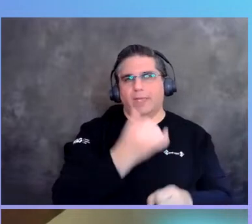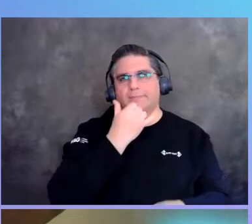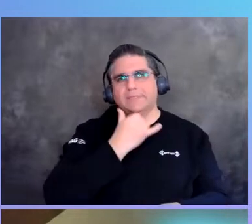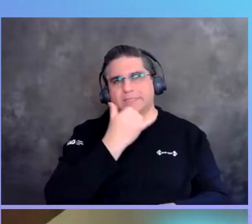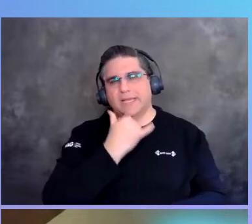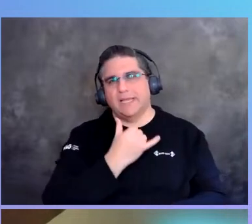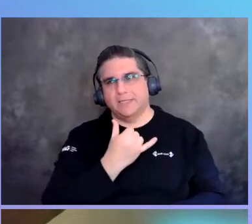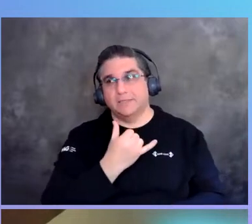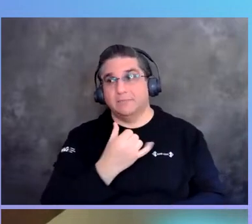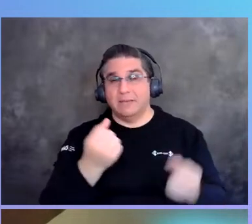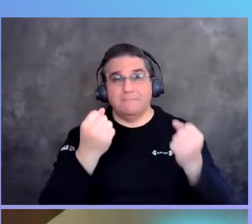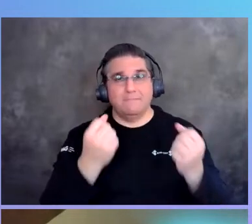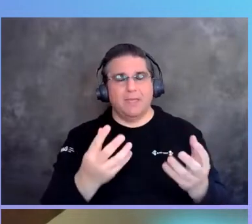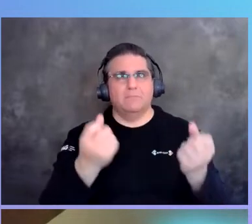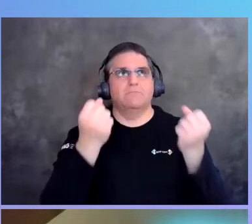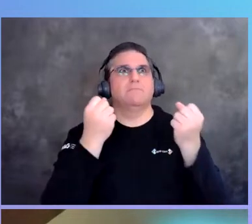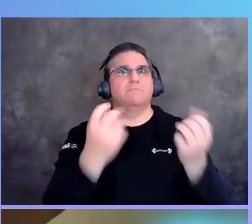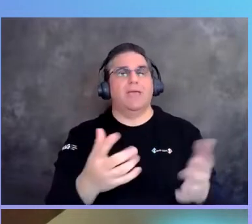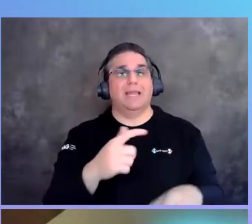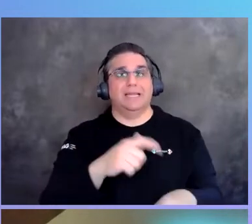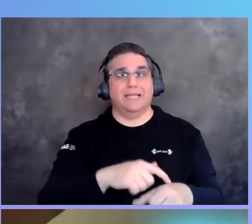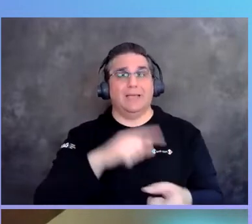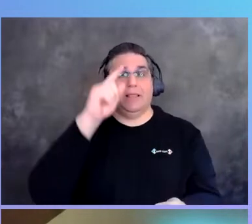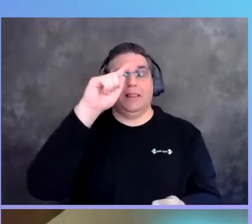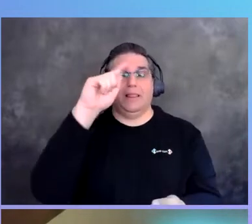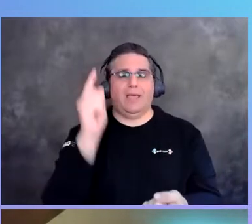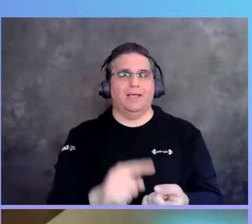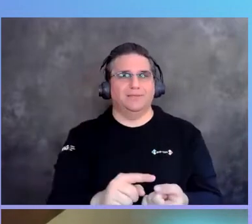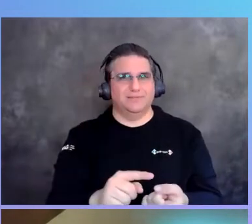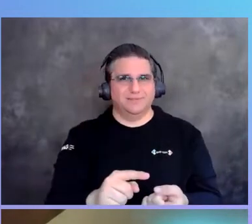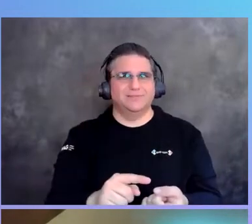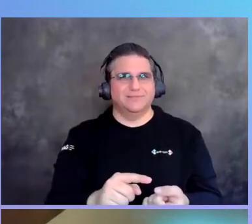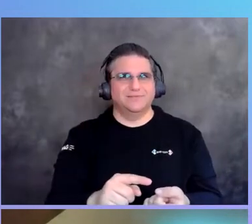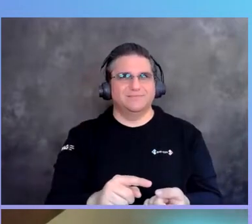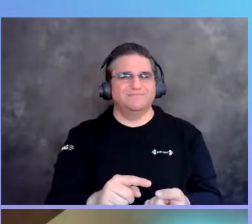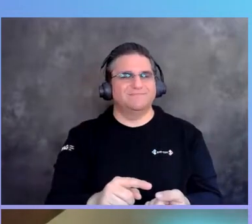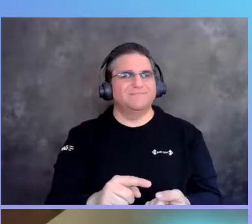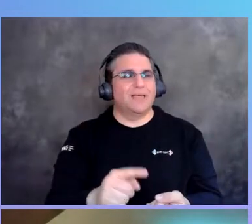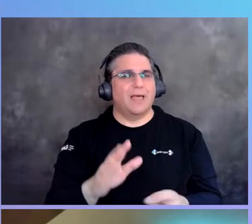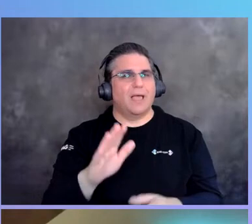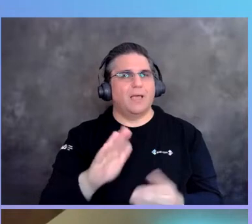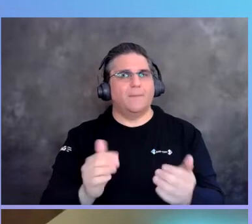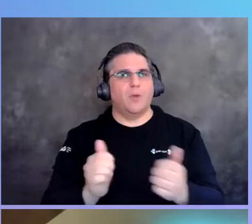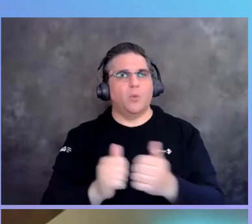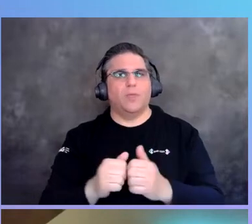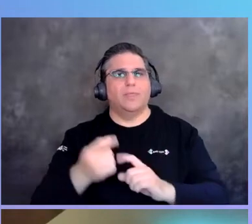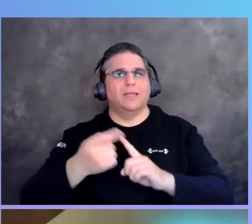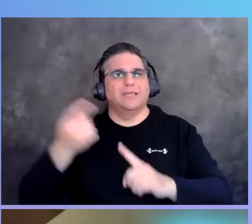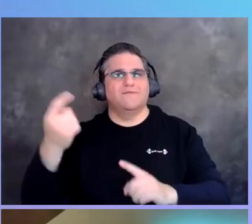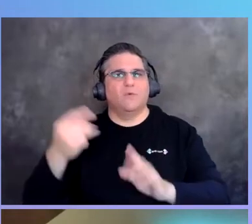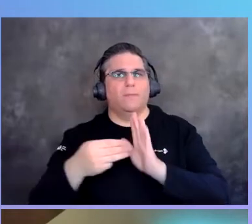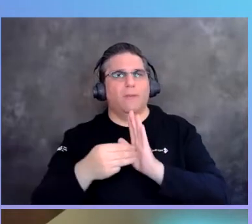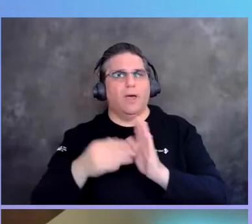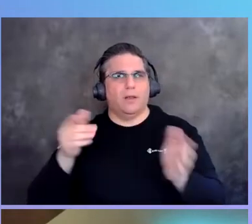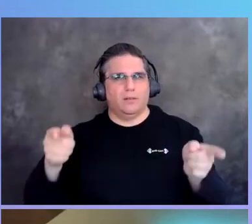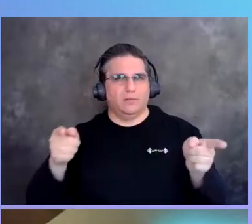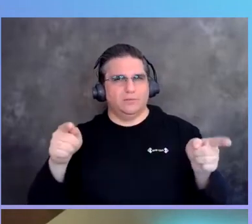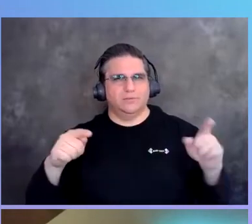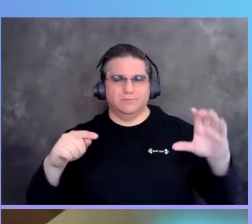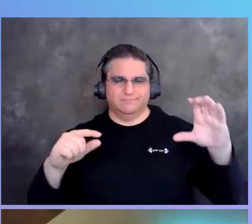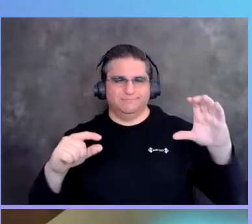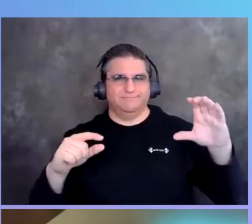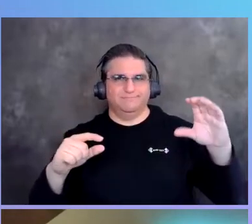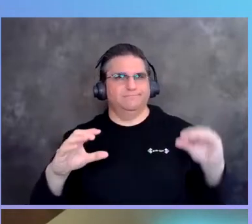though many times less often than the default models without the specific prompting and usage. And this is why it's